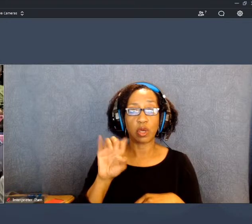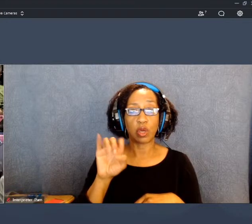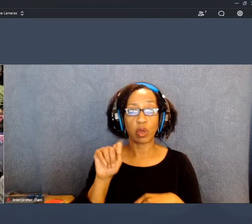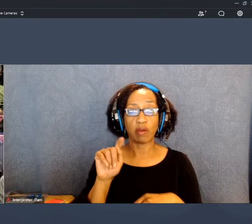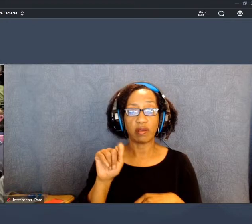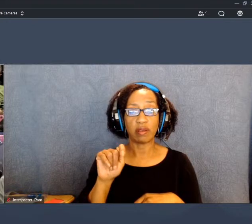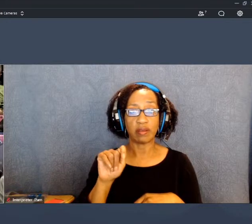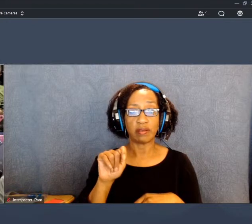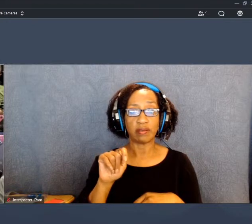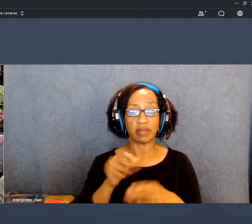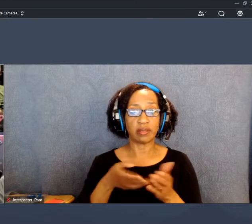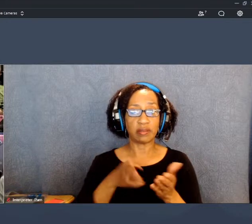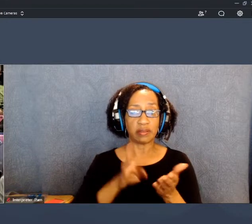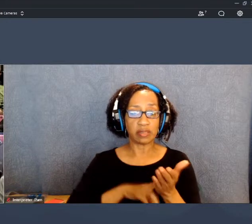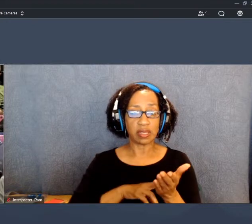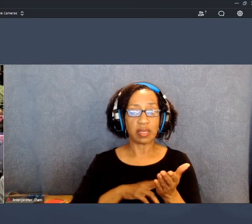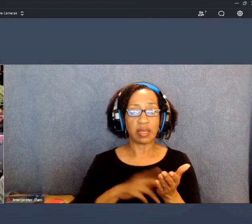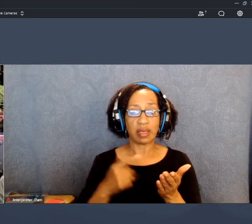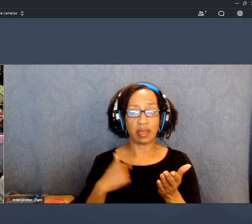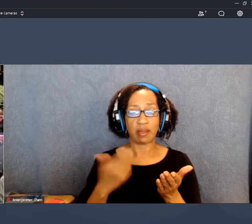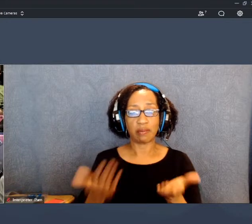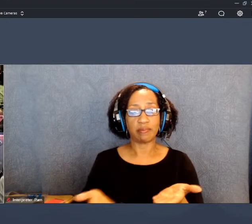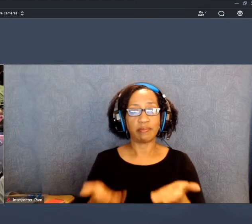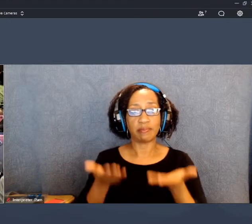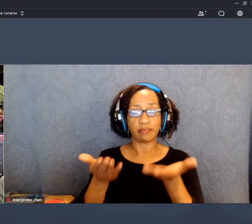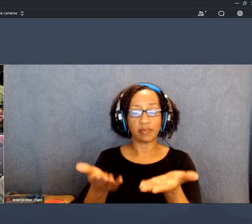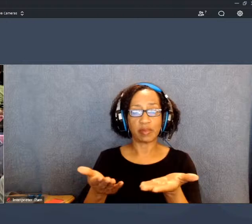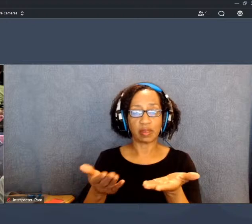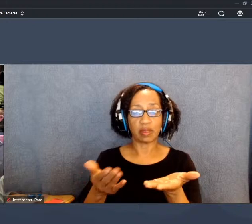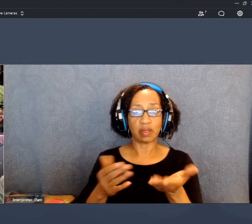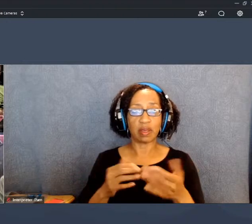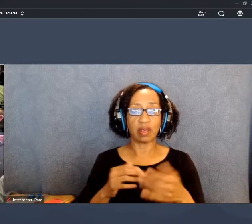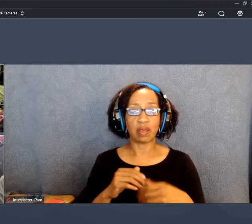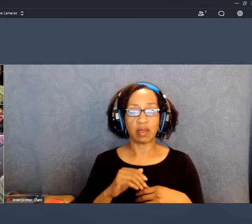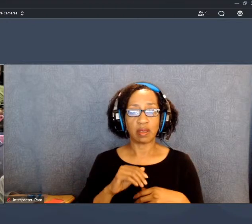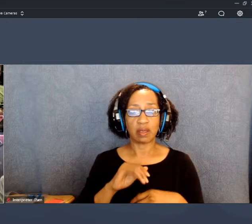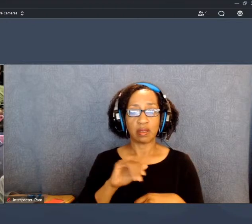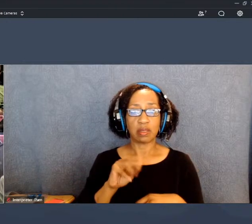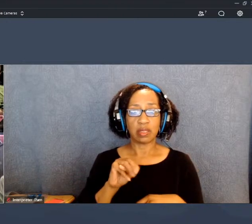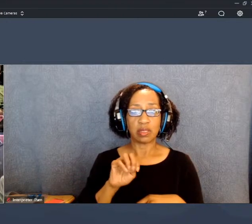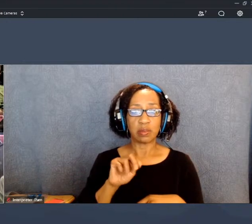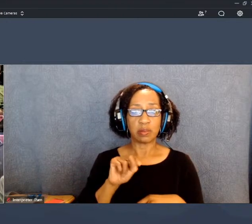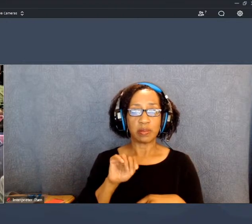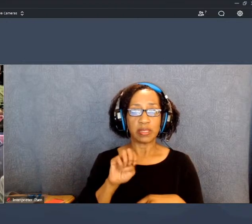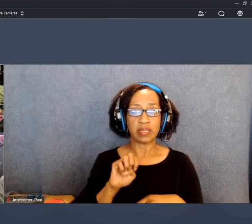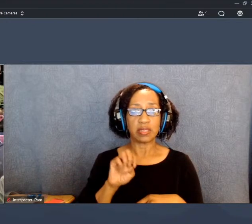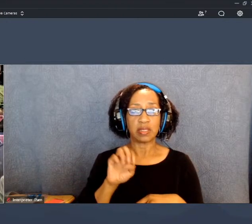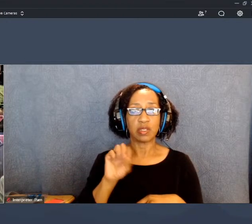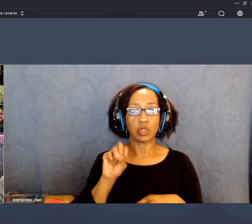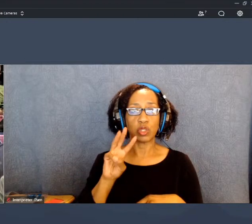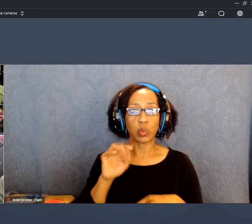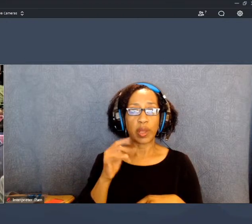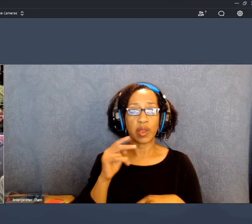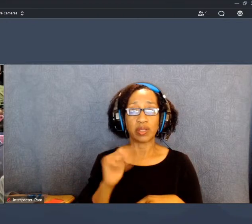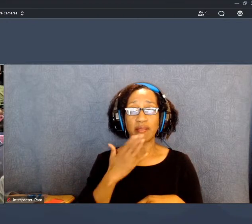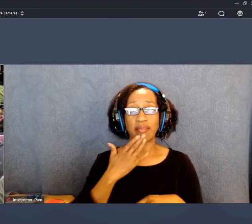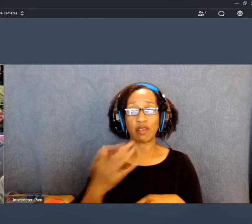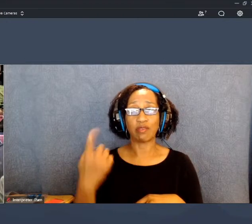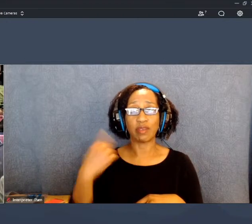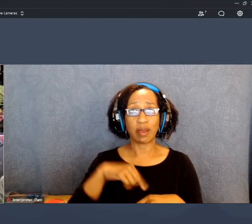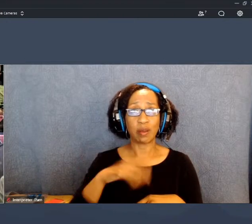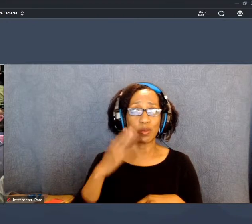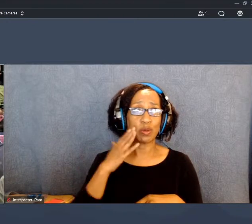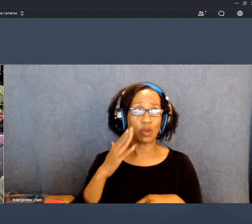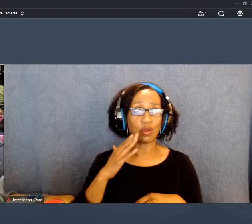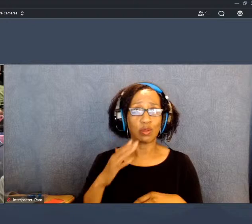myself, Jamita Swearingen. We certainly appreciate you coming and taking time out of your busy schedule. You've